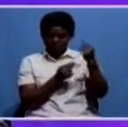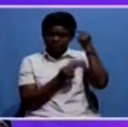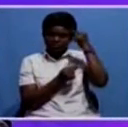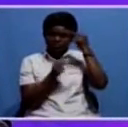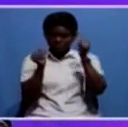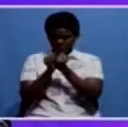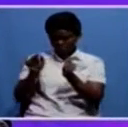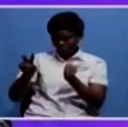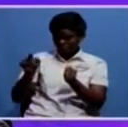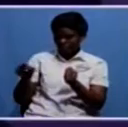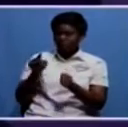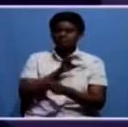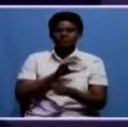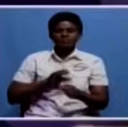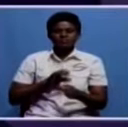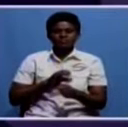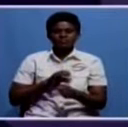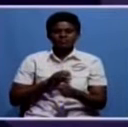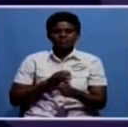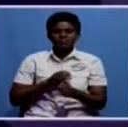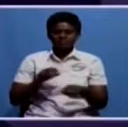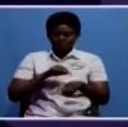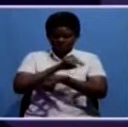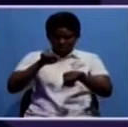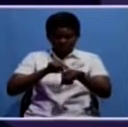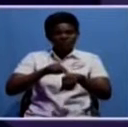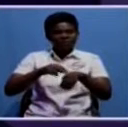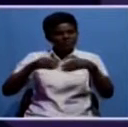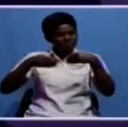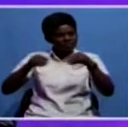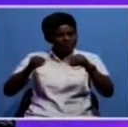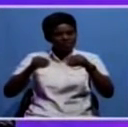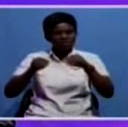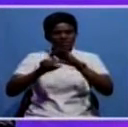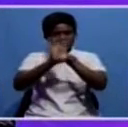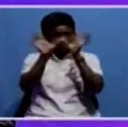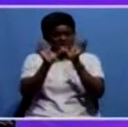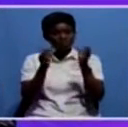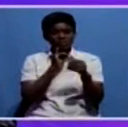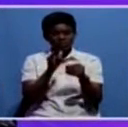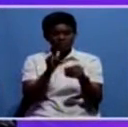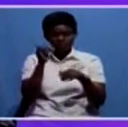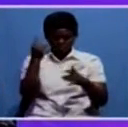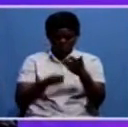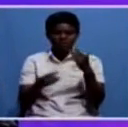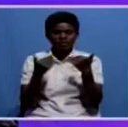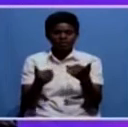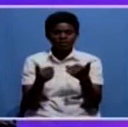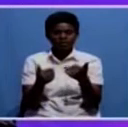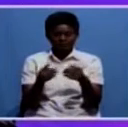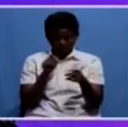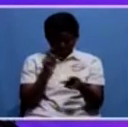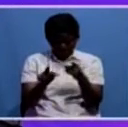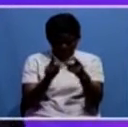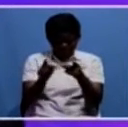is not nationalization. I think let us be extremely clear. It is not nationalization. What it is a process